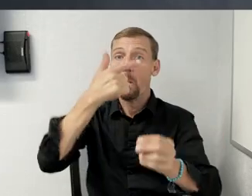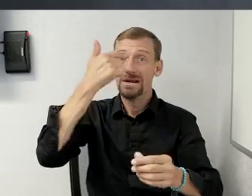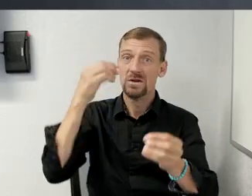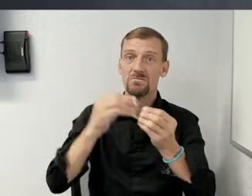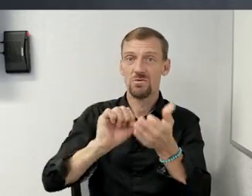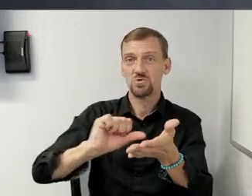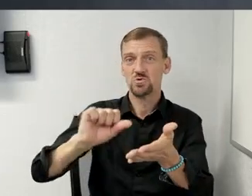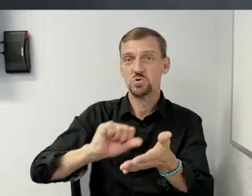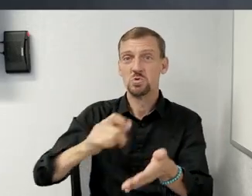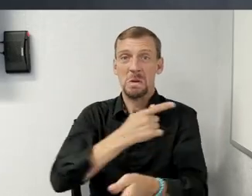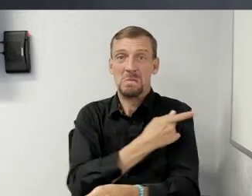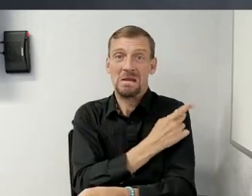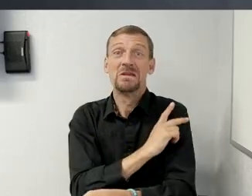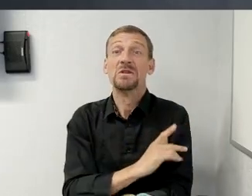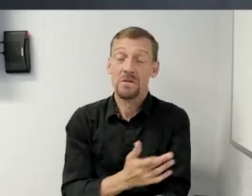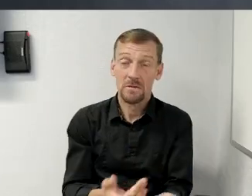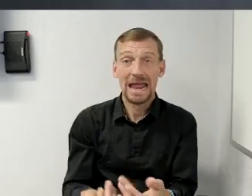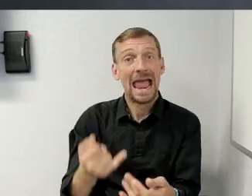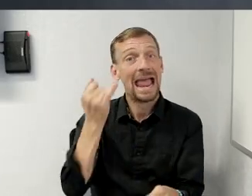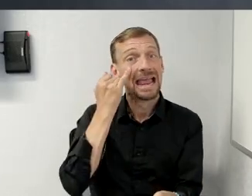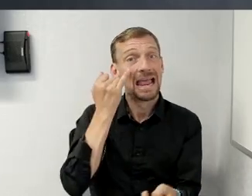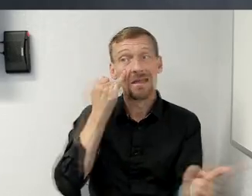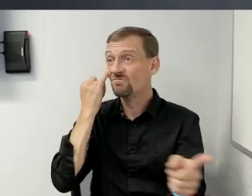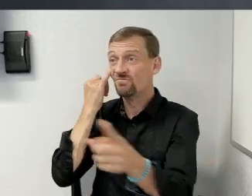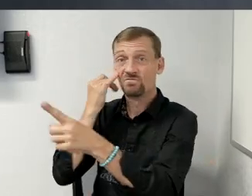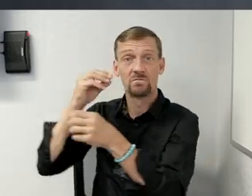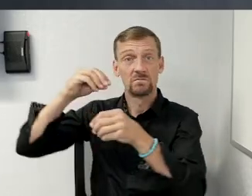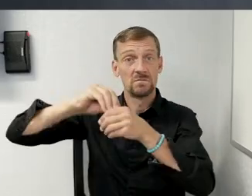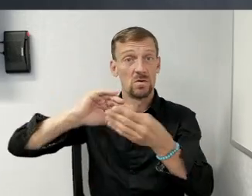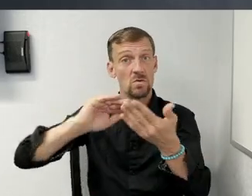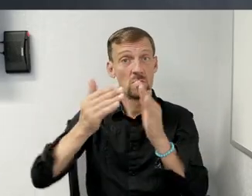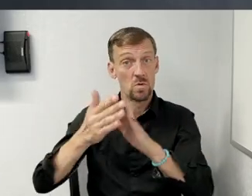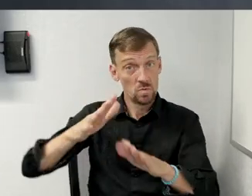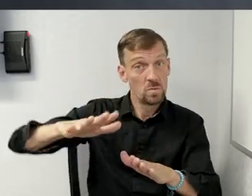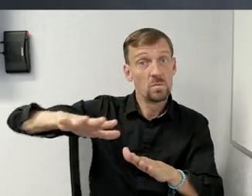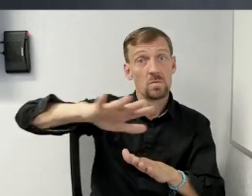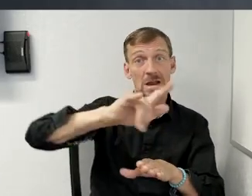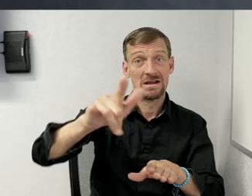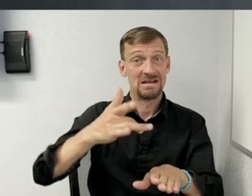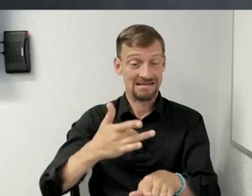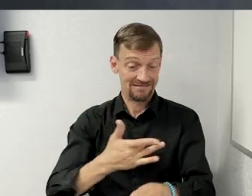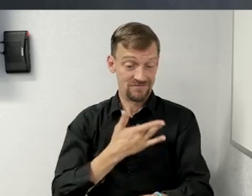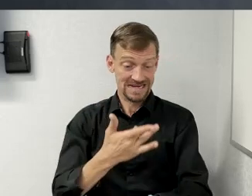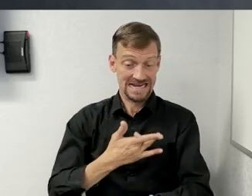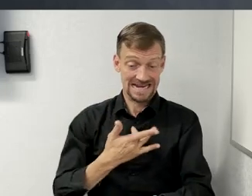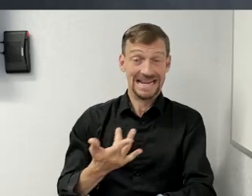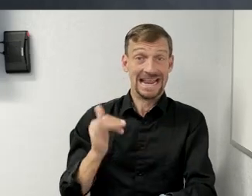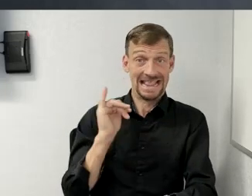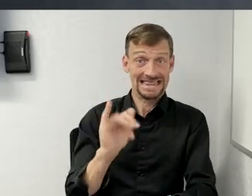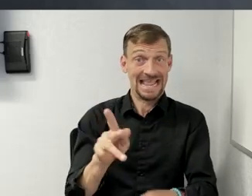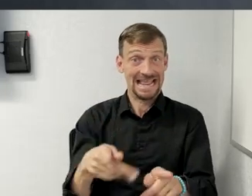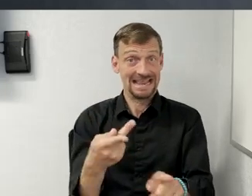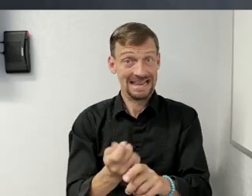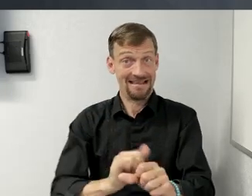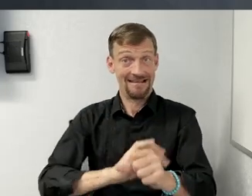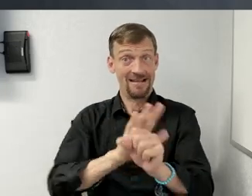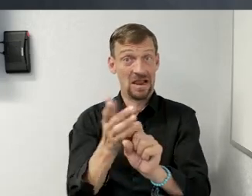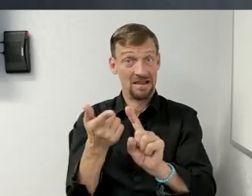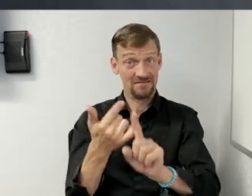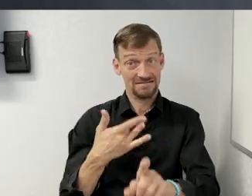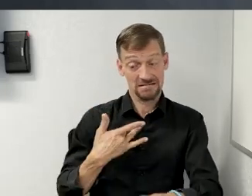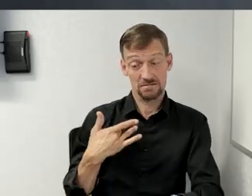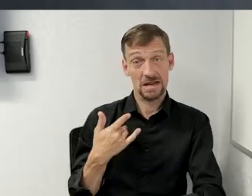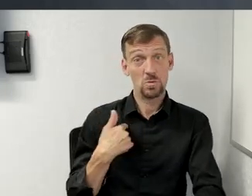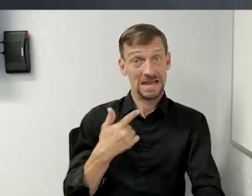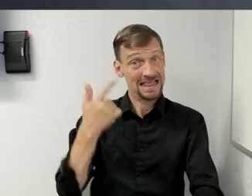patients. But we also, if anybody is out there in the community and they're exhibiting symptoms, we refer them to either